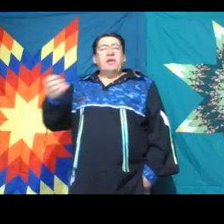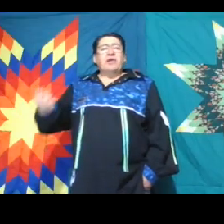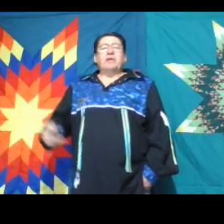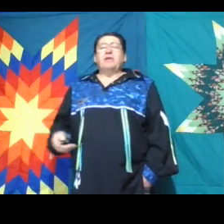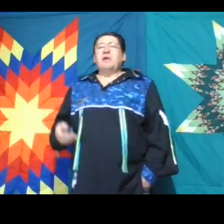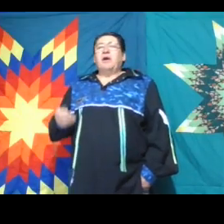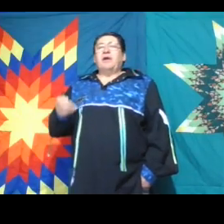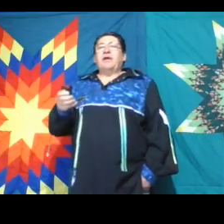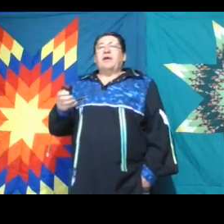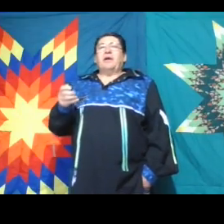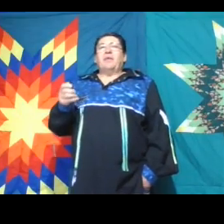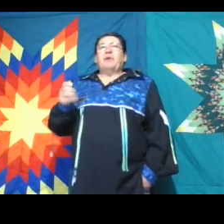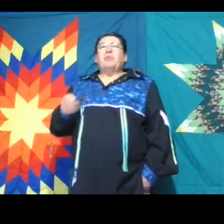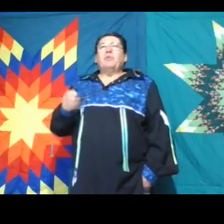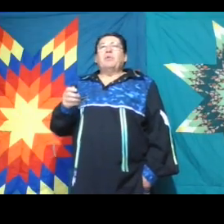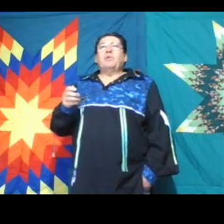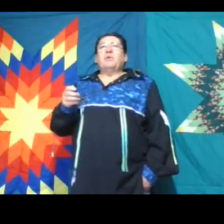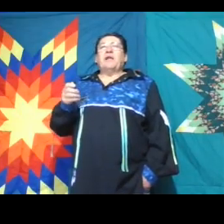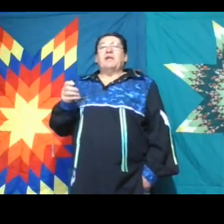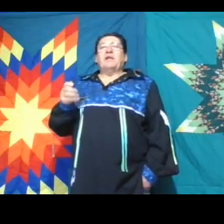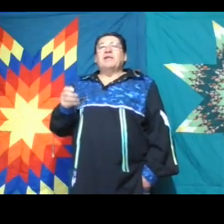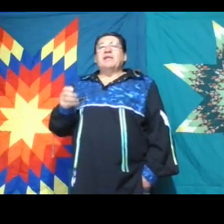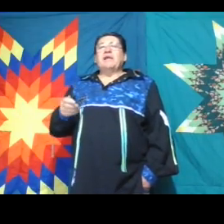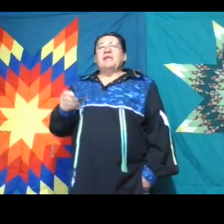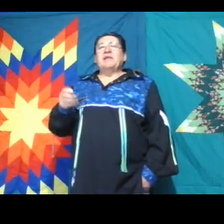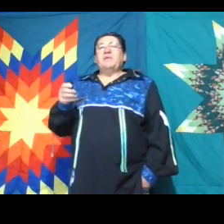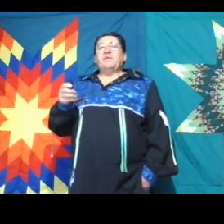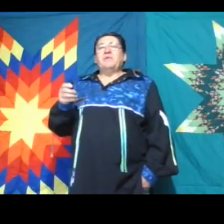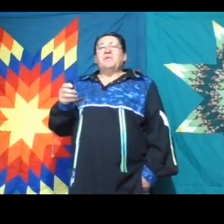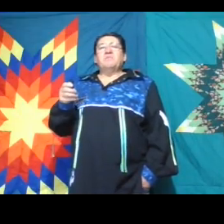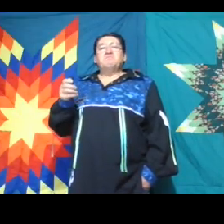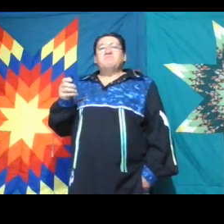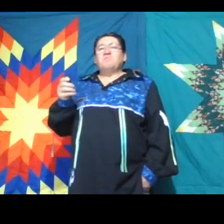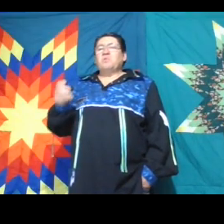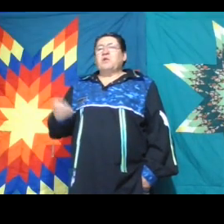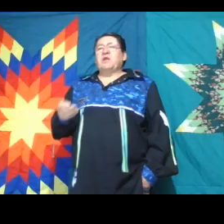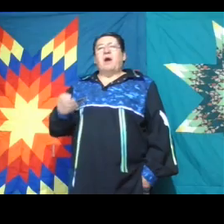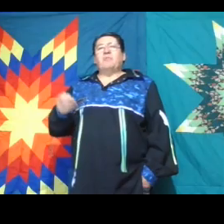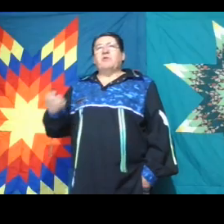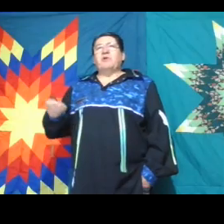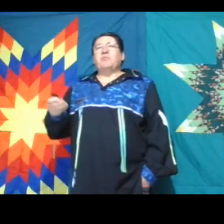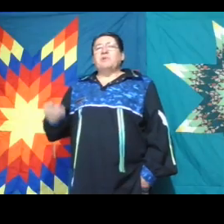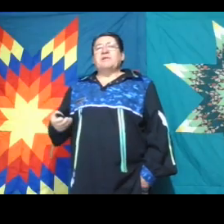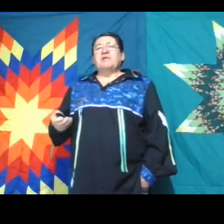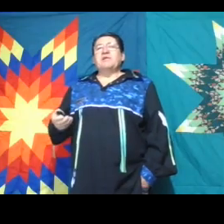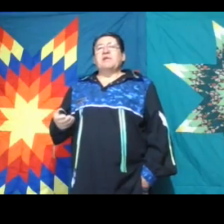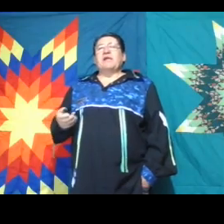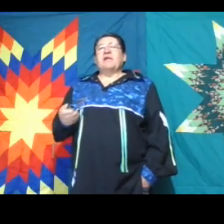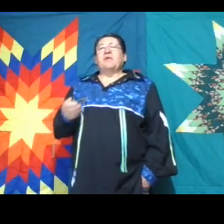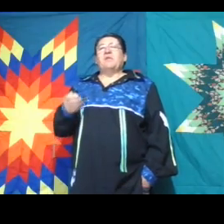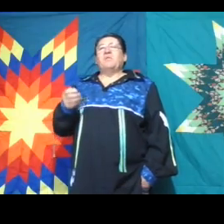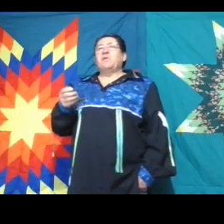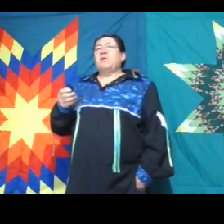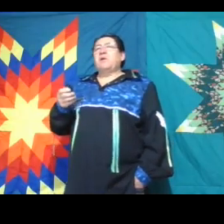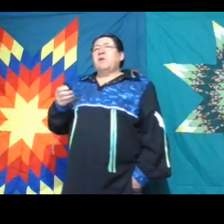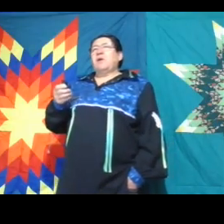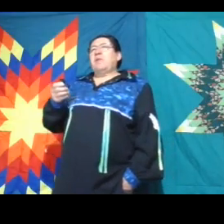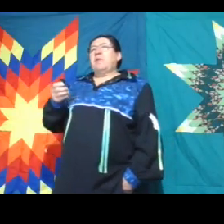in particular, people get locked into the top 3 positions and they